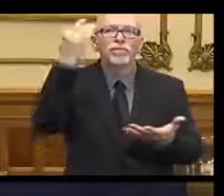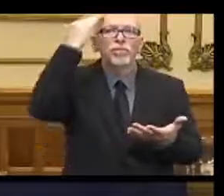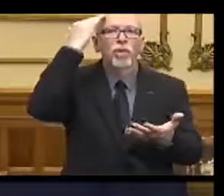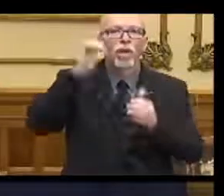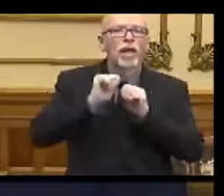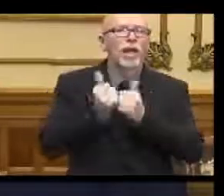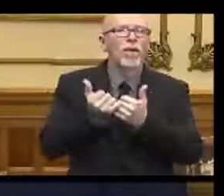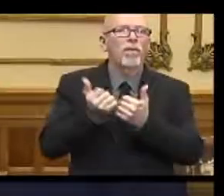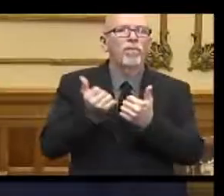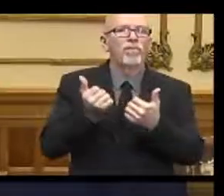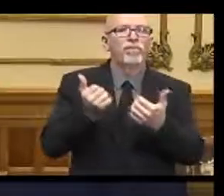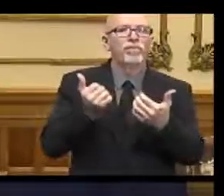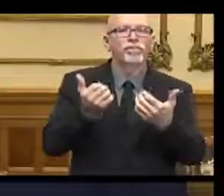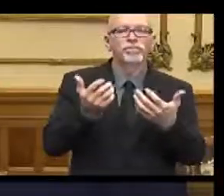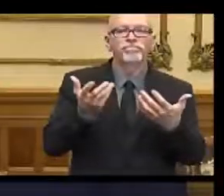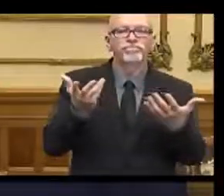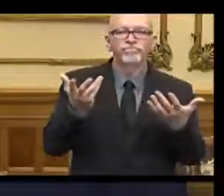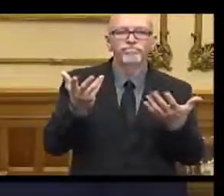how to